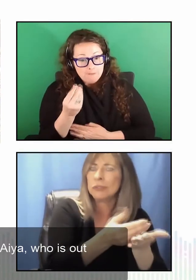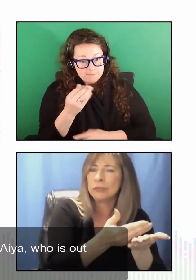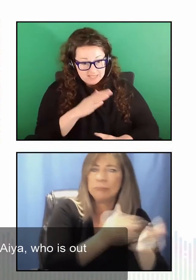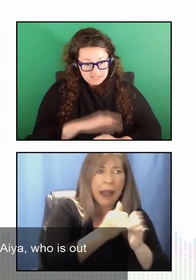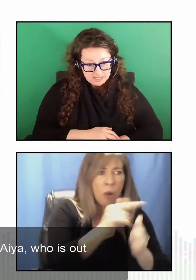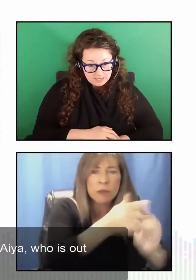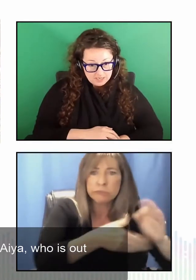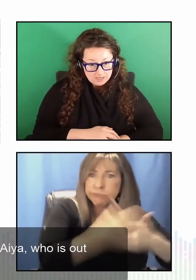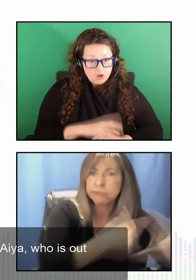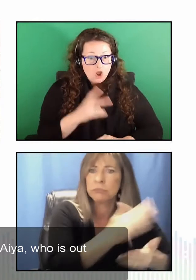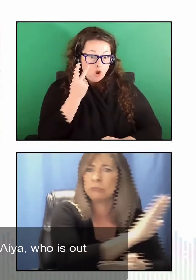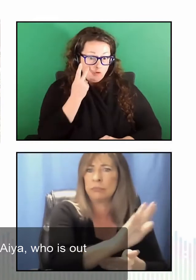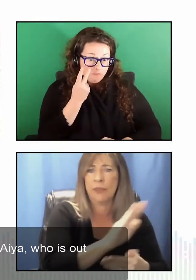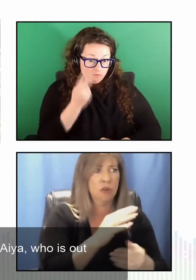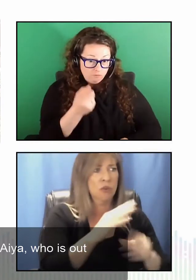young